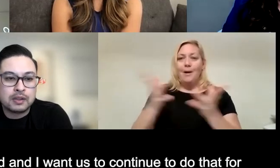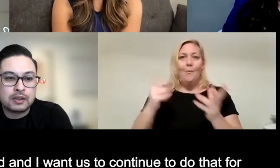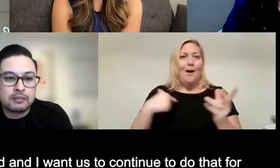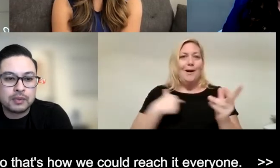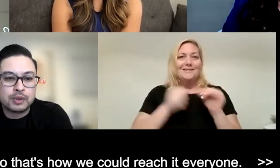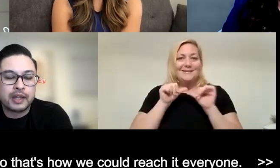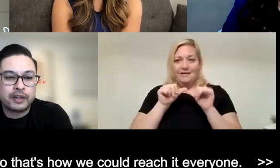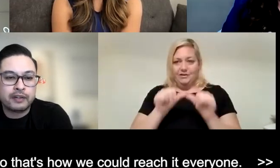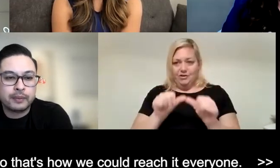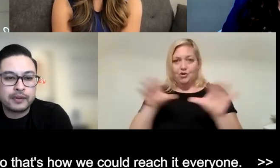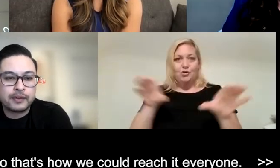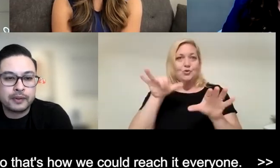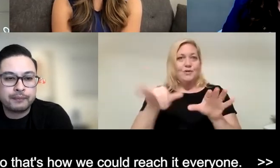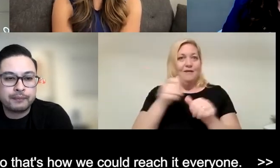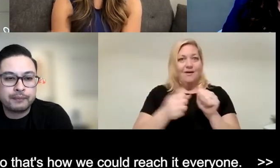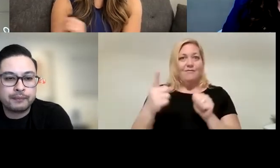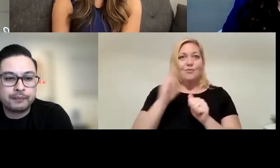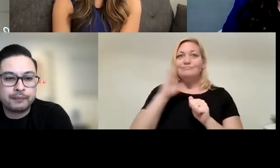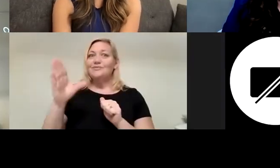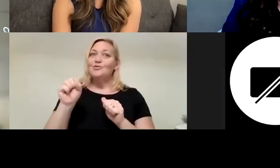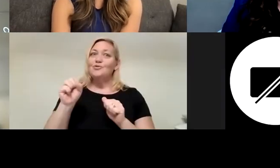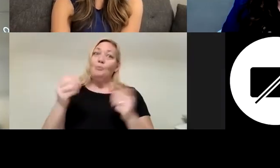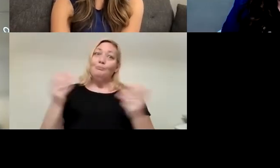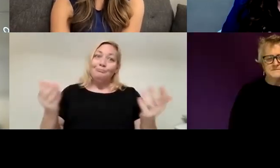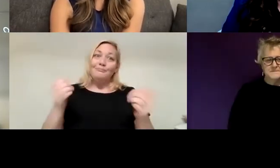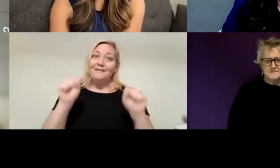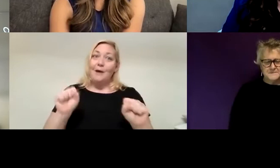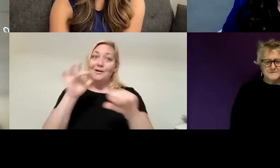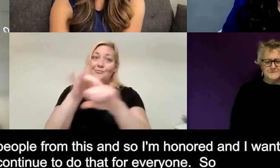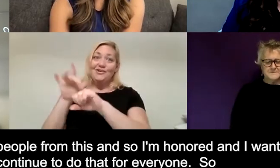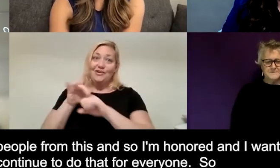continue to do that for everyone. So that's how we could outreach to everyone.